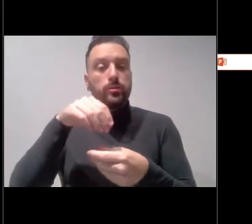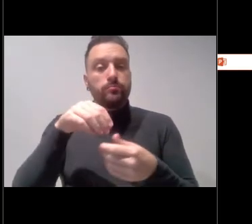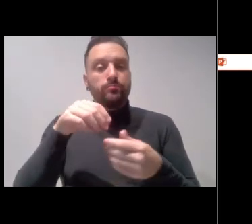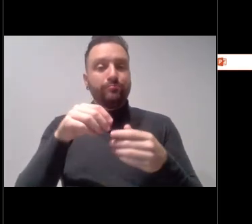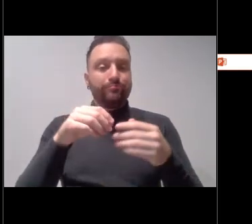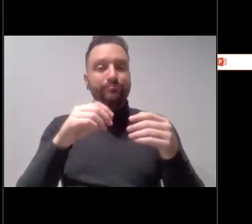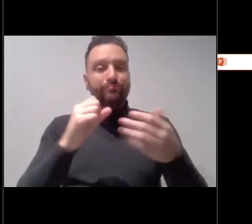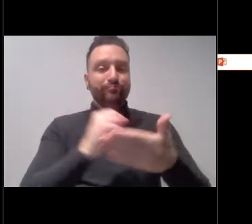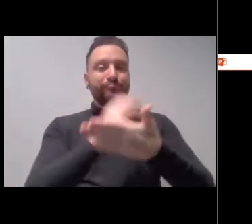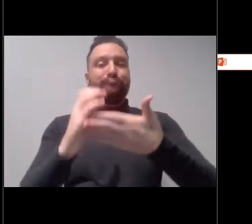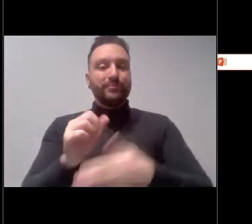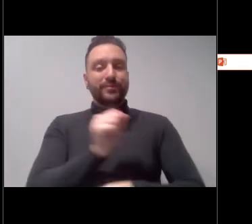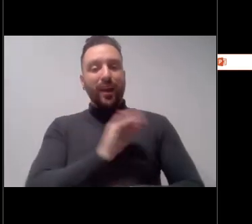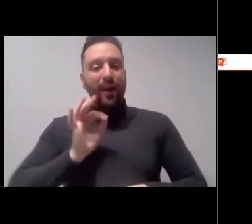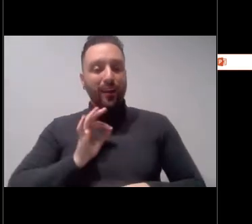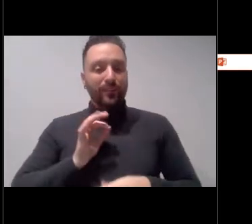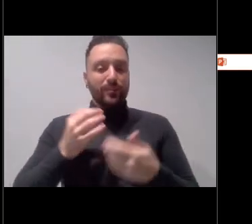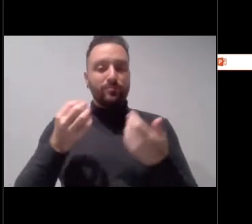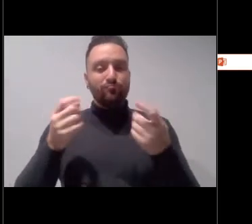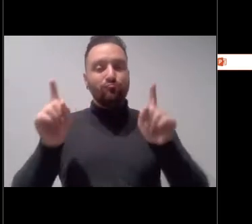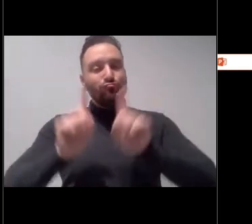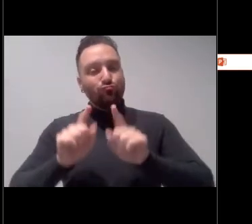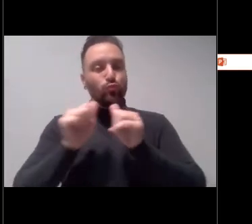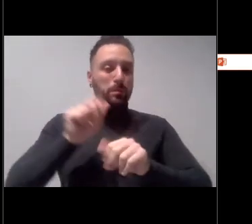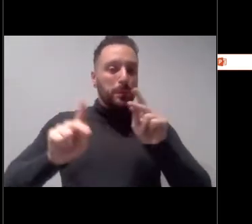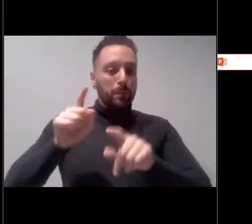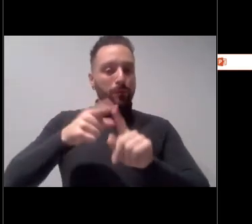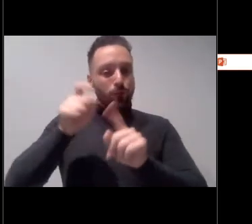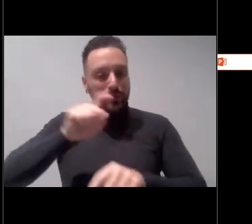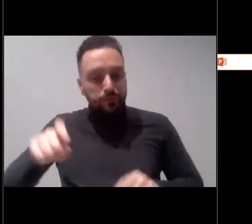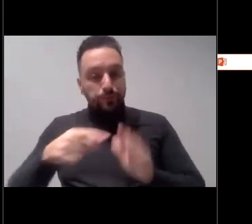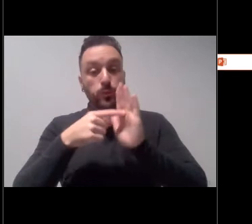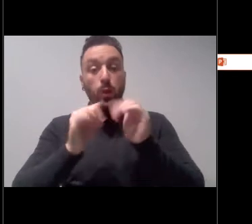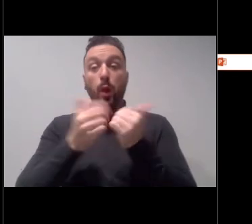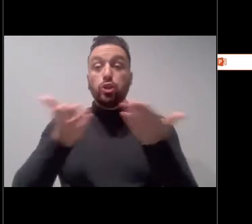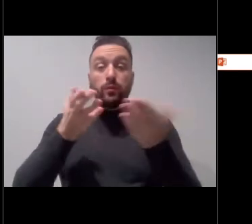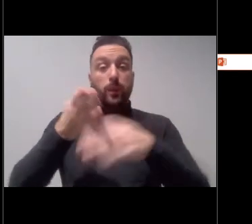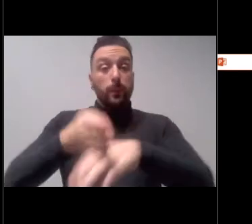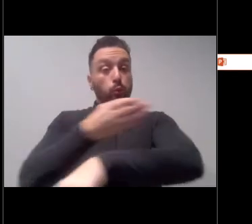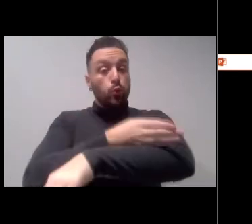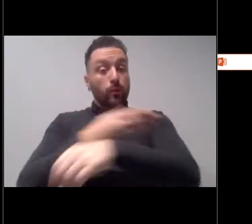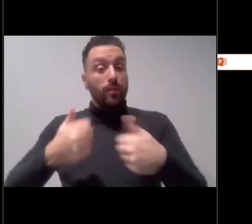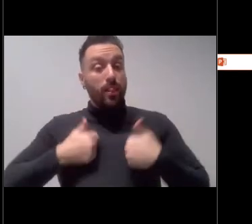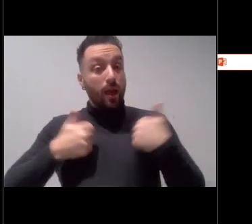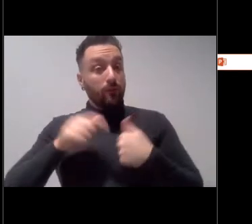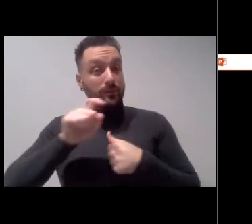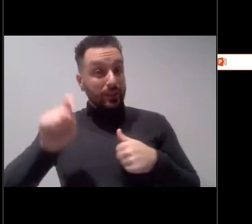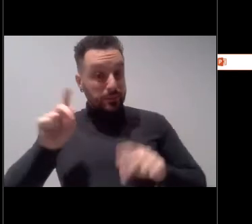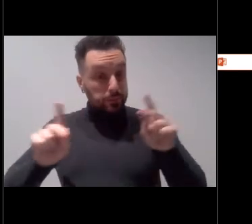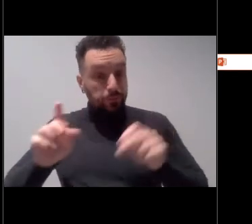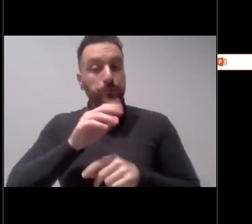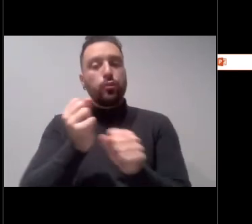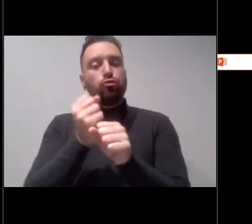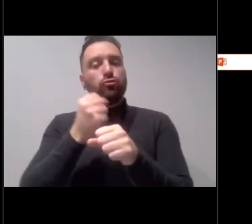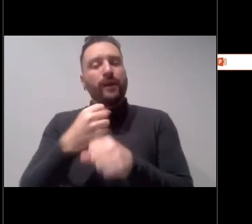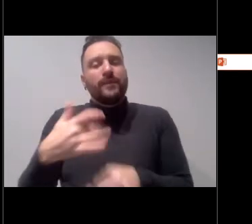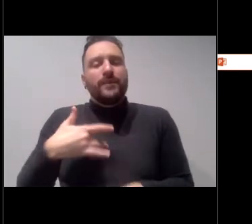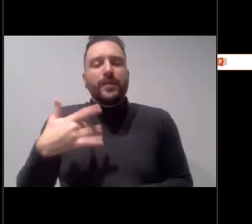the people of Texas. You want to show how services improve the lives of Texans and create the feeling